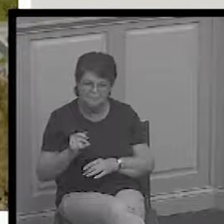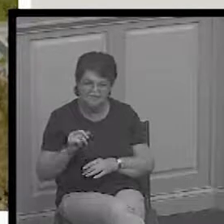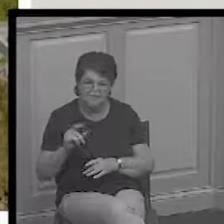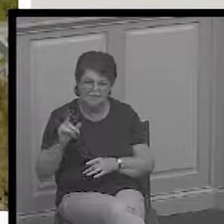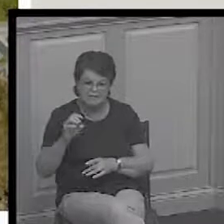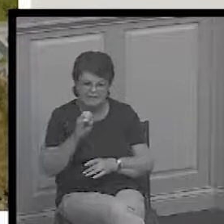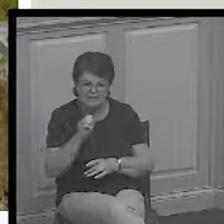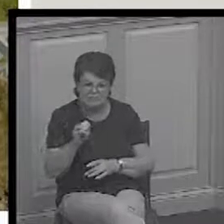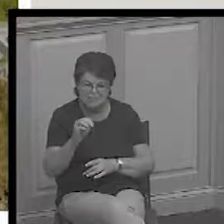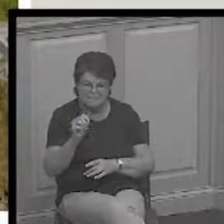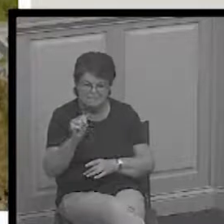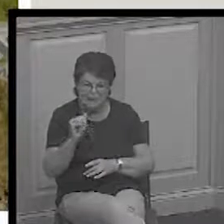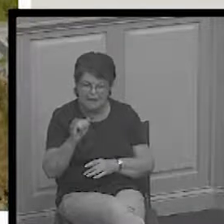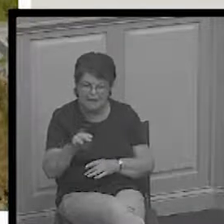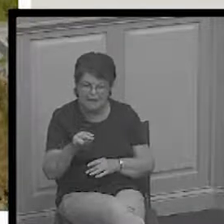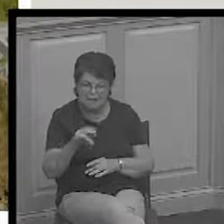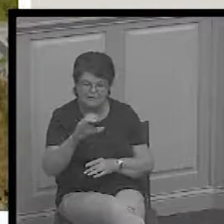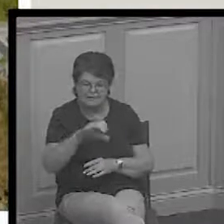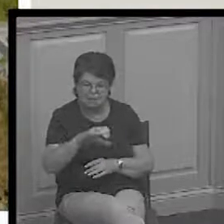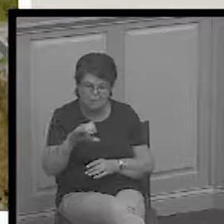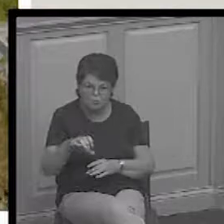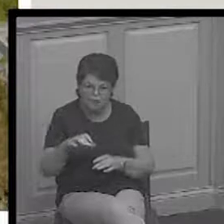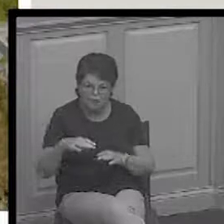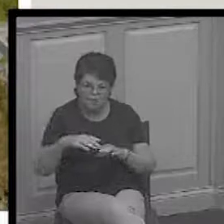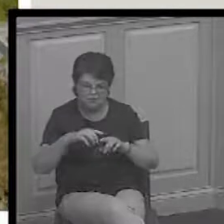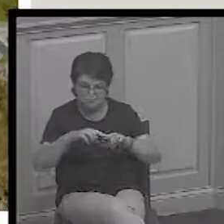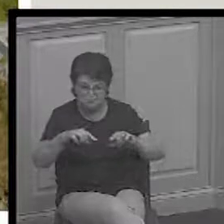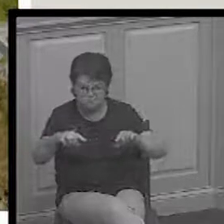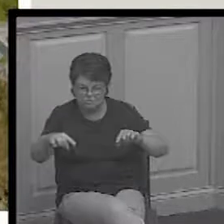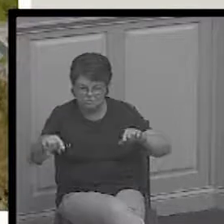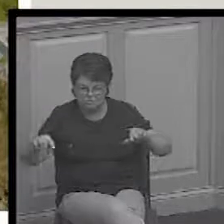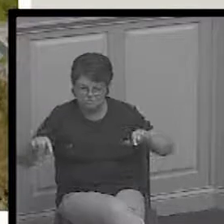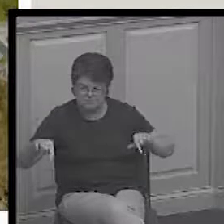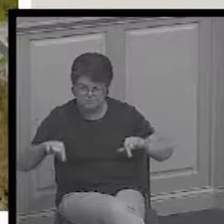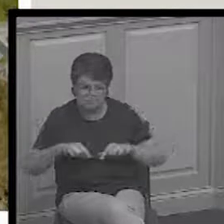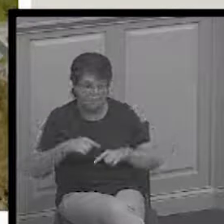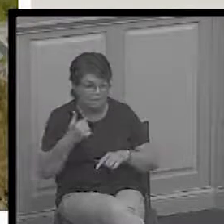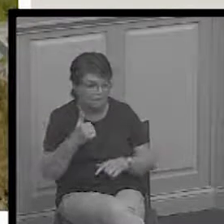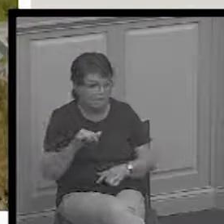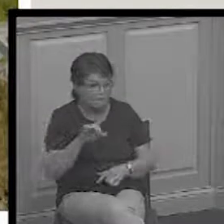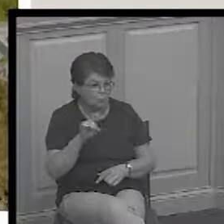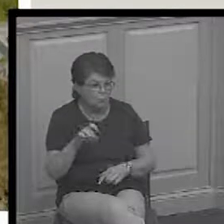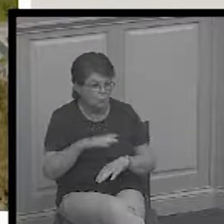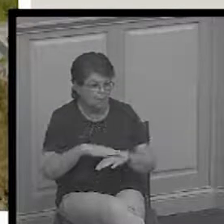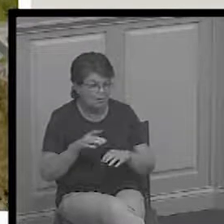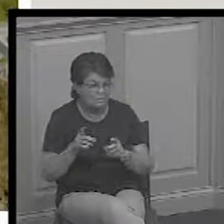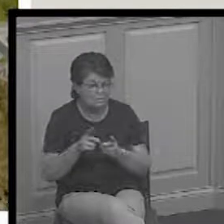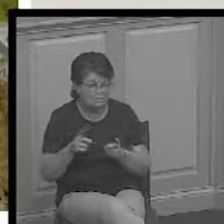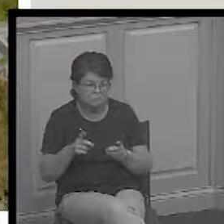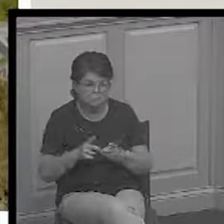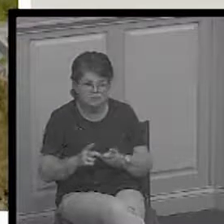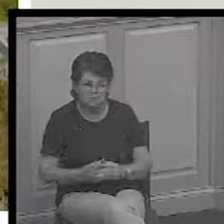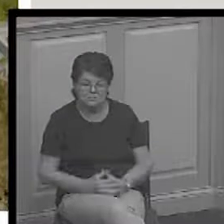East Main, up to Center College. So, any questions on the district?